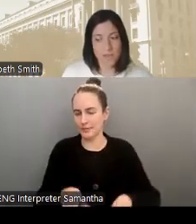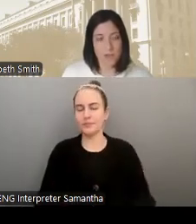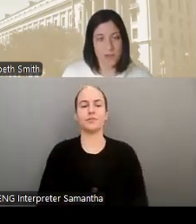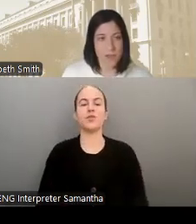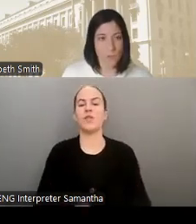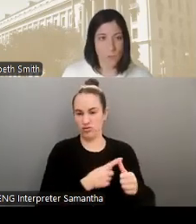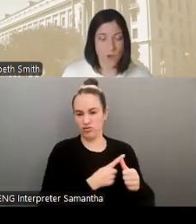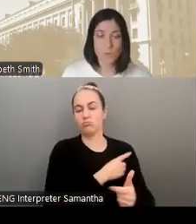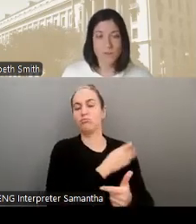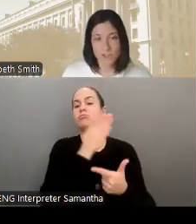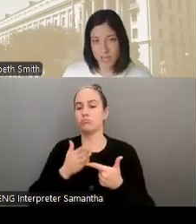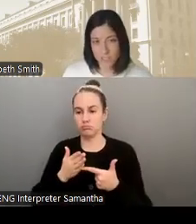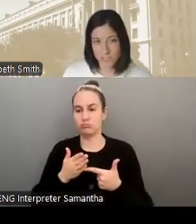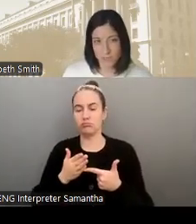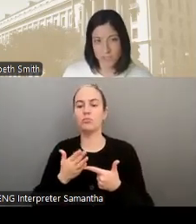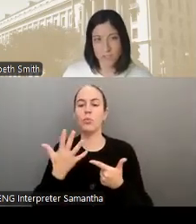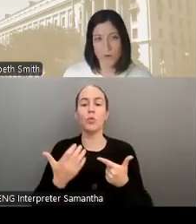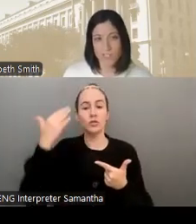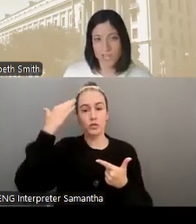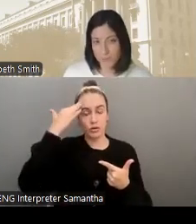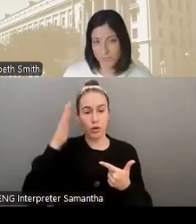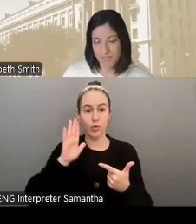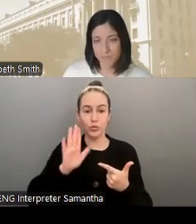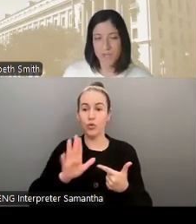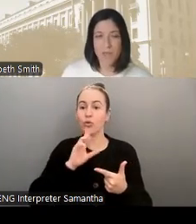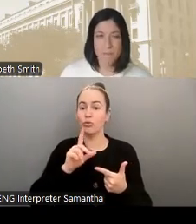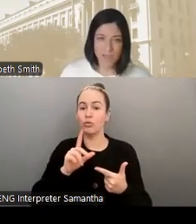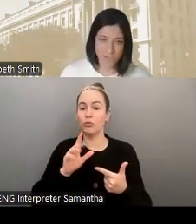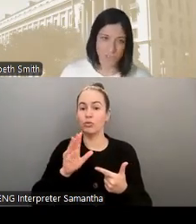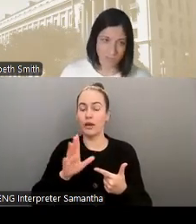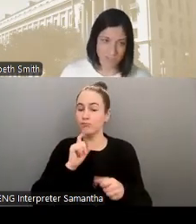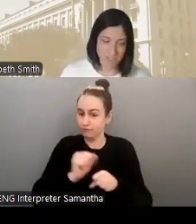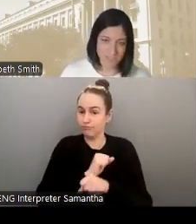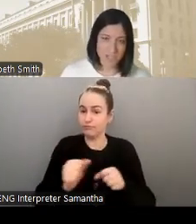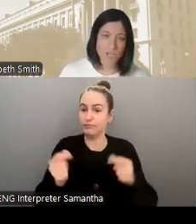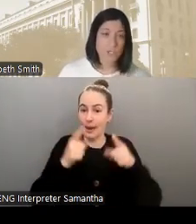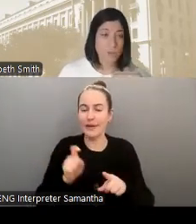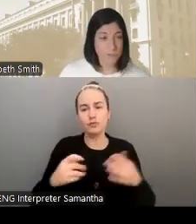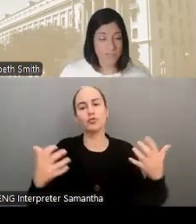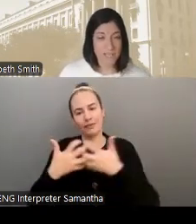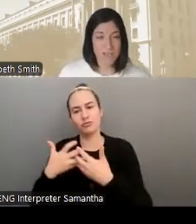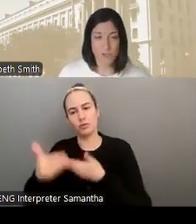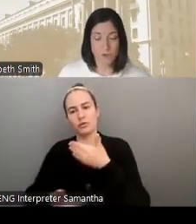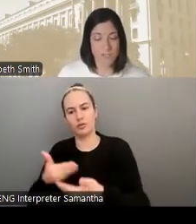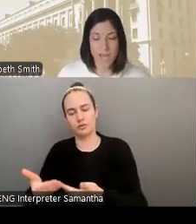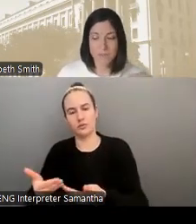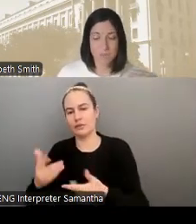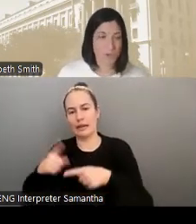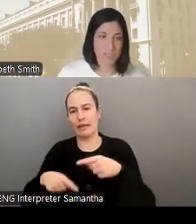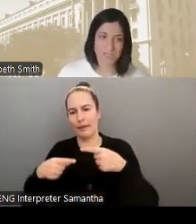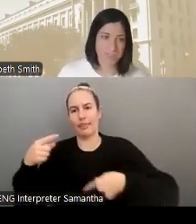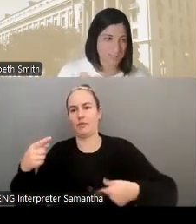at whether or not what you have actually executed, so what is happening, matches your process. So if you say that you're going to